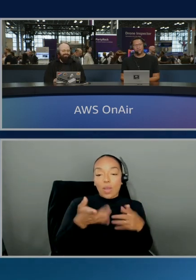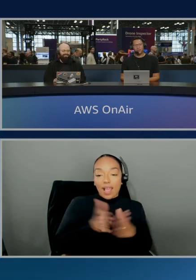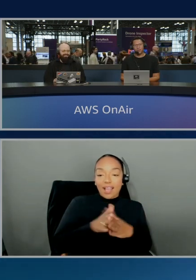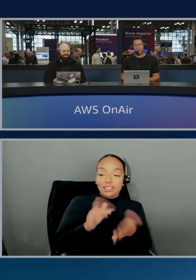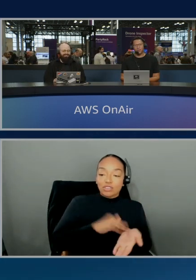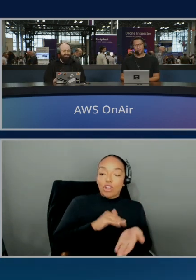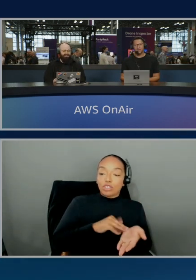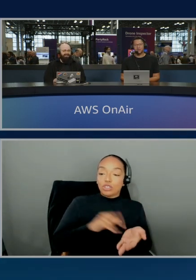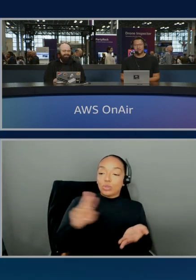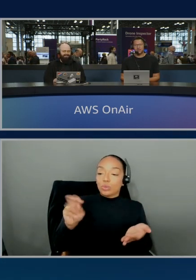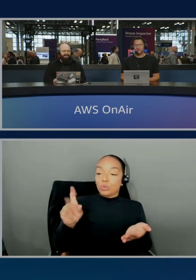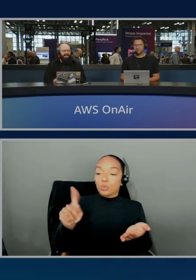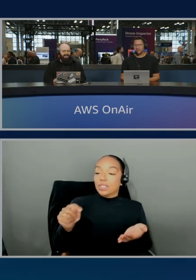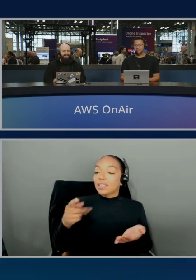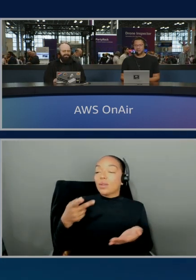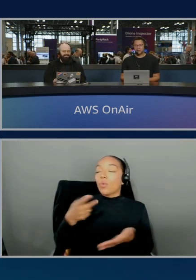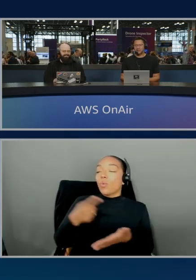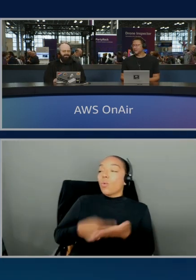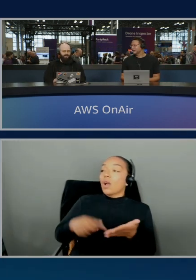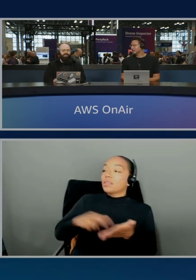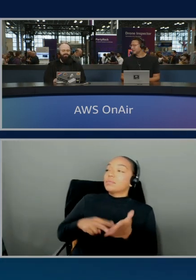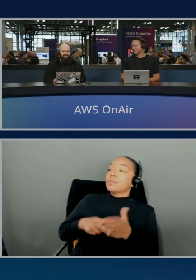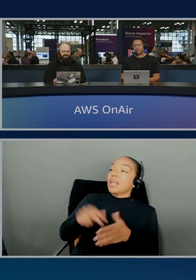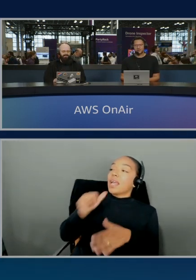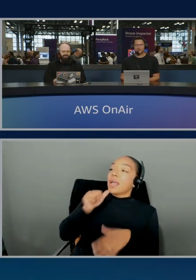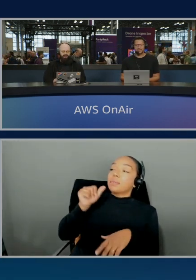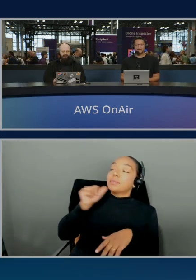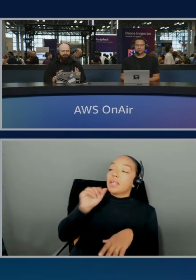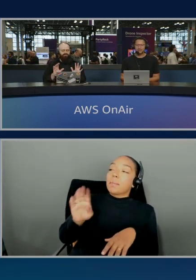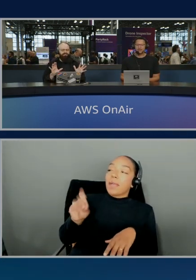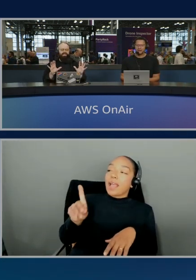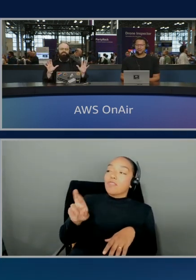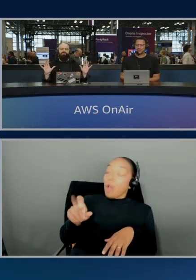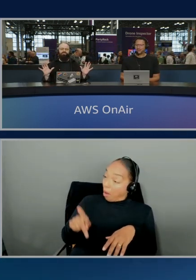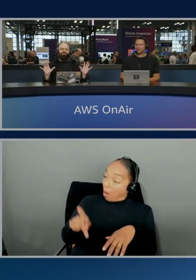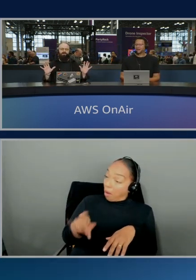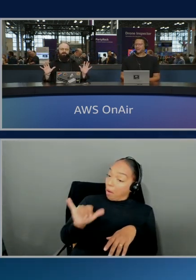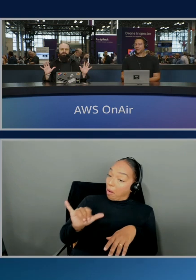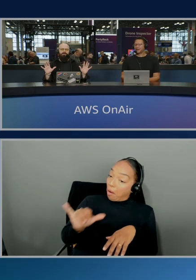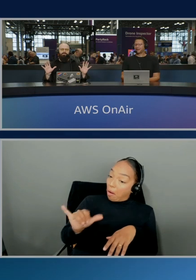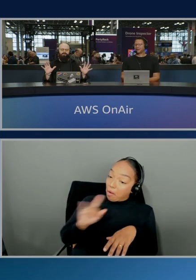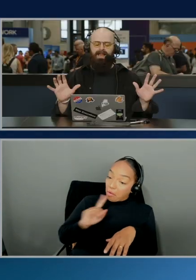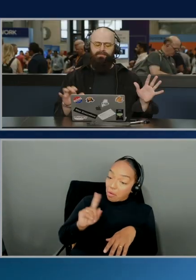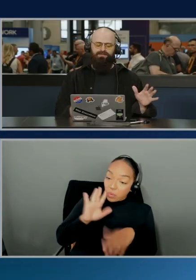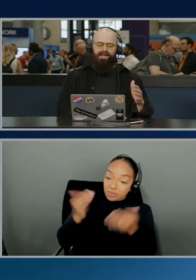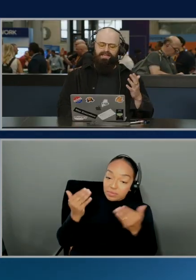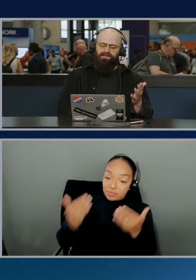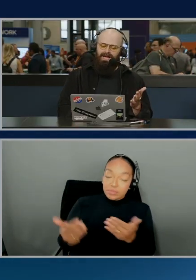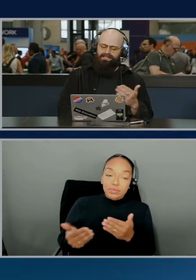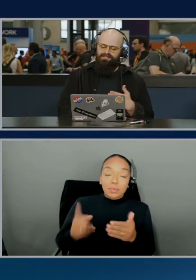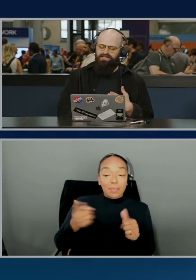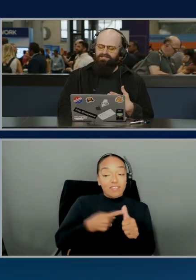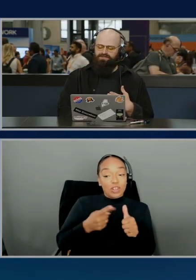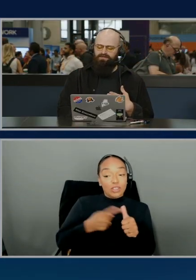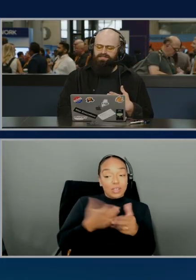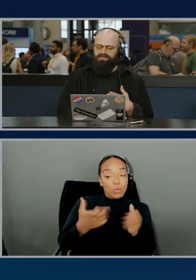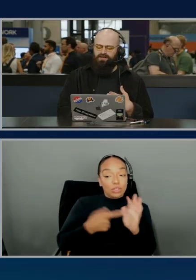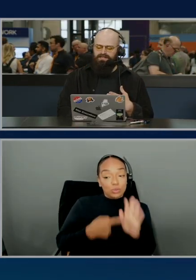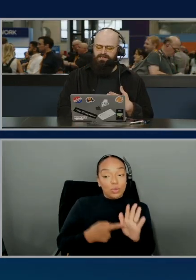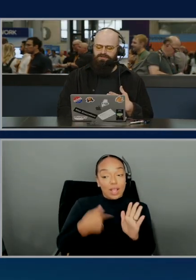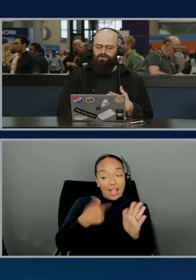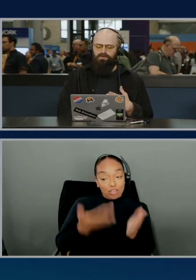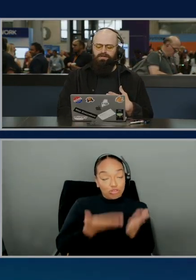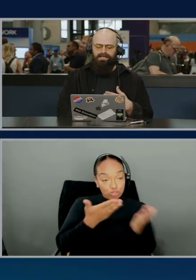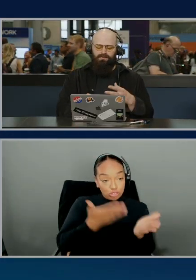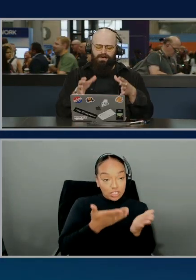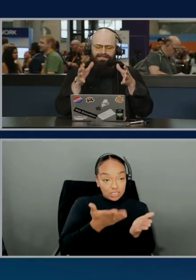that's an interesting suggestion. Can we do that? We're going to do that. We're going to do that. We're going to that right now. First, I just want to show you all what happens, right? I suggested the service in this